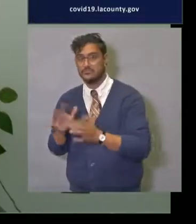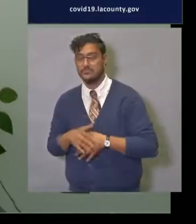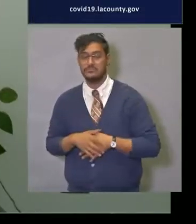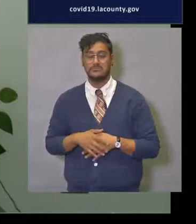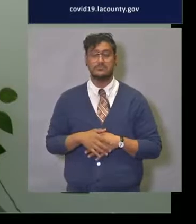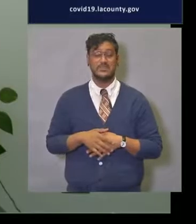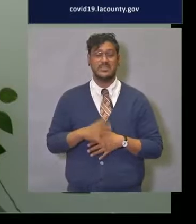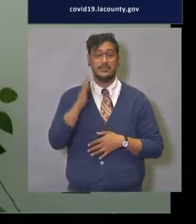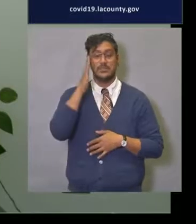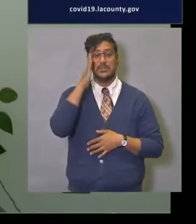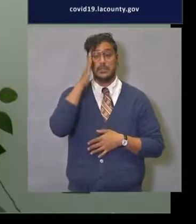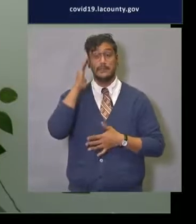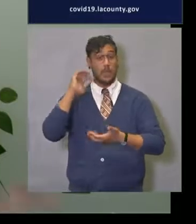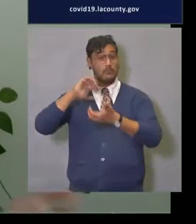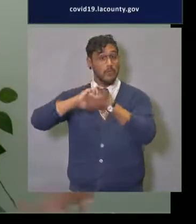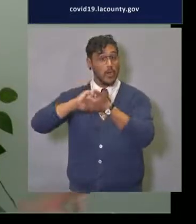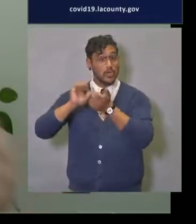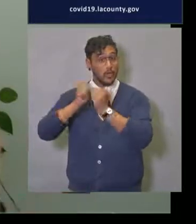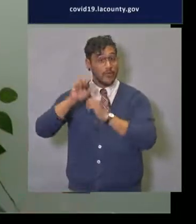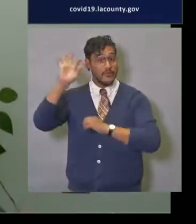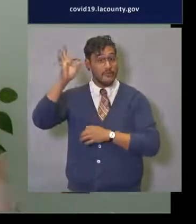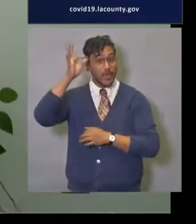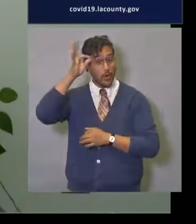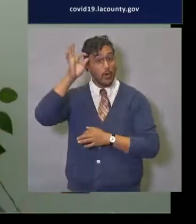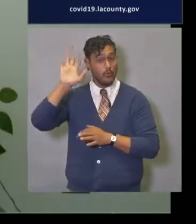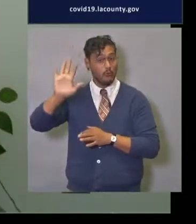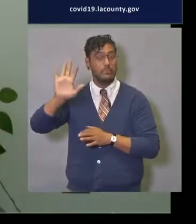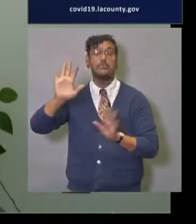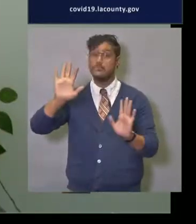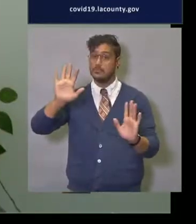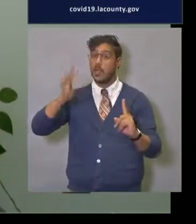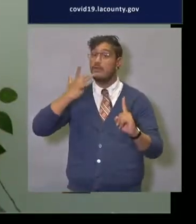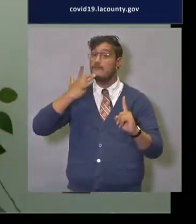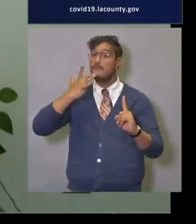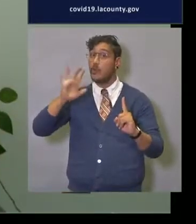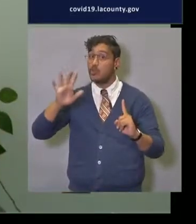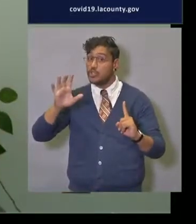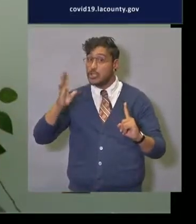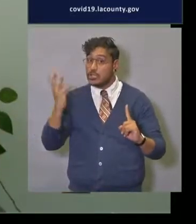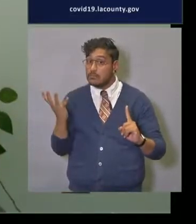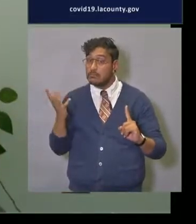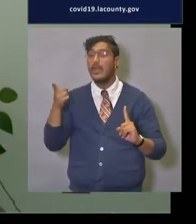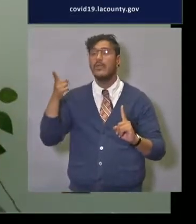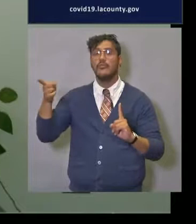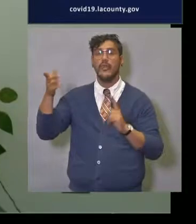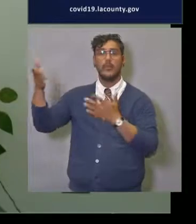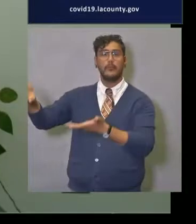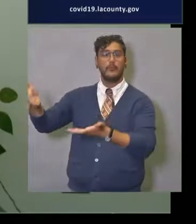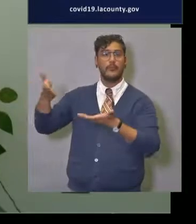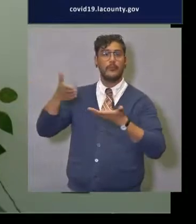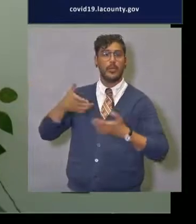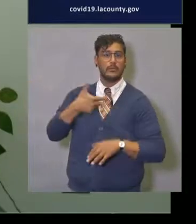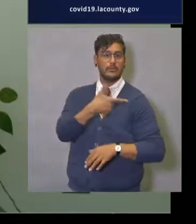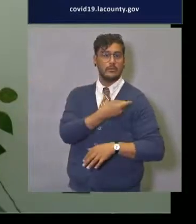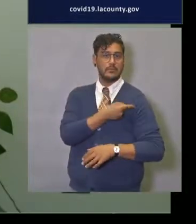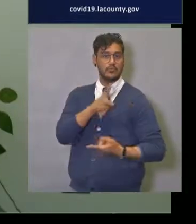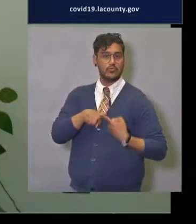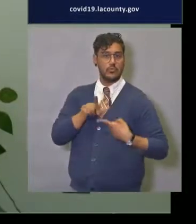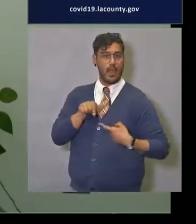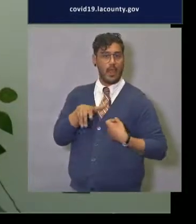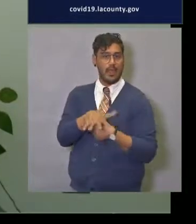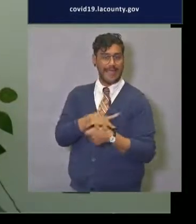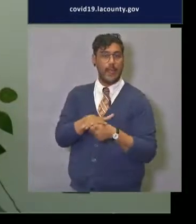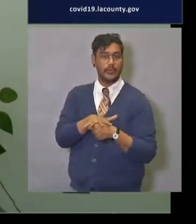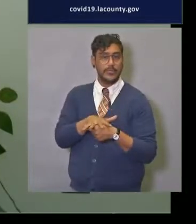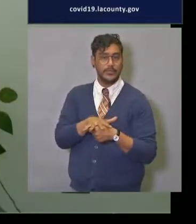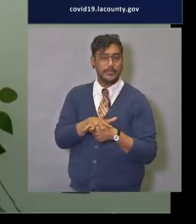partnerships, unfortunately, or fortunately, the first thing is fortunately, they bring doses into LA County and